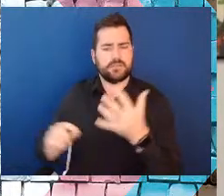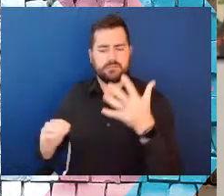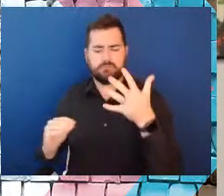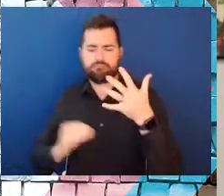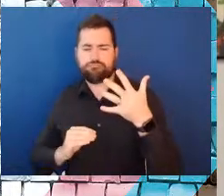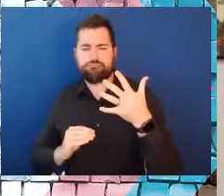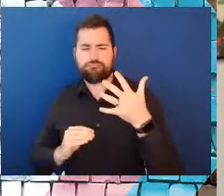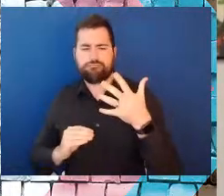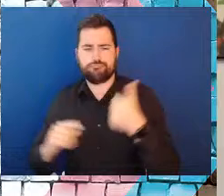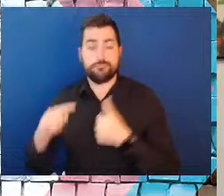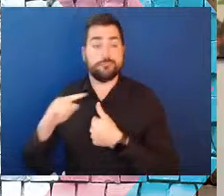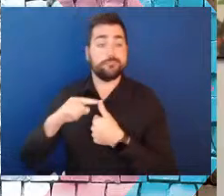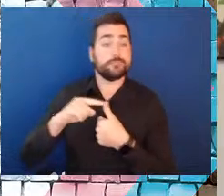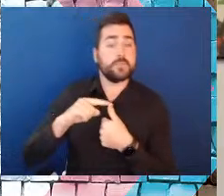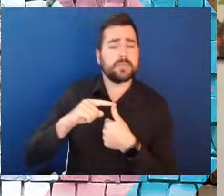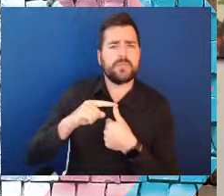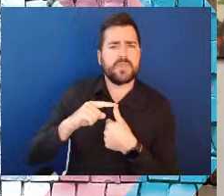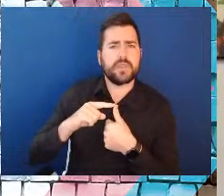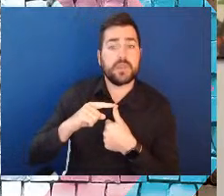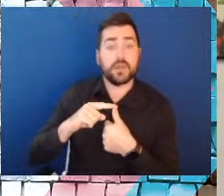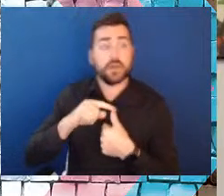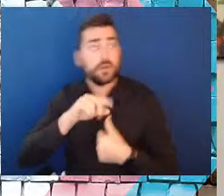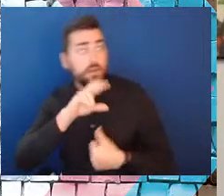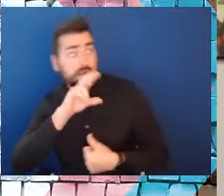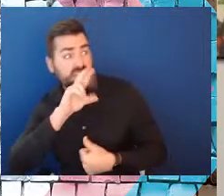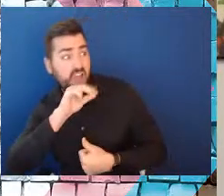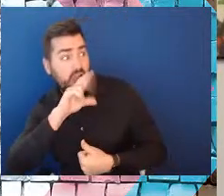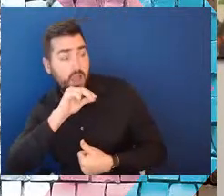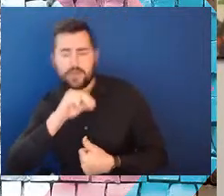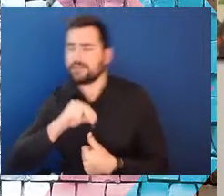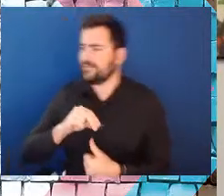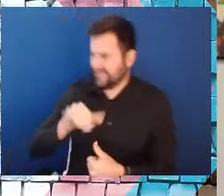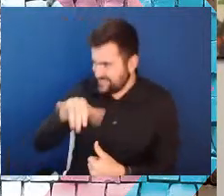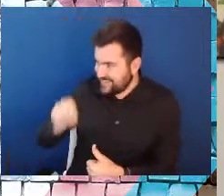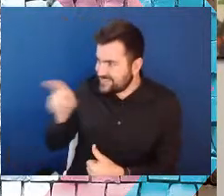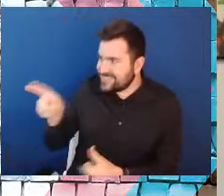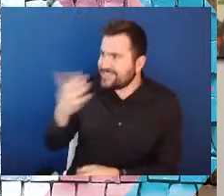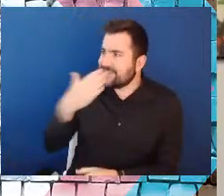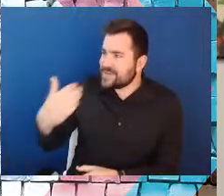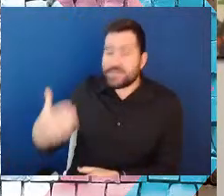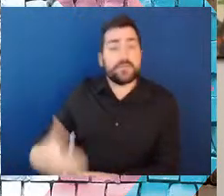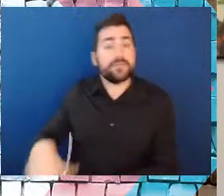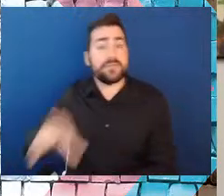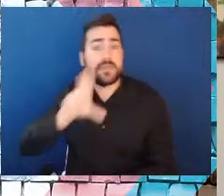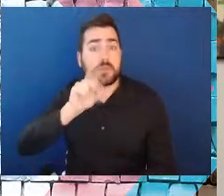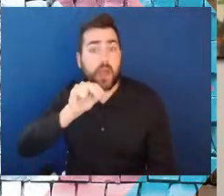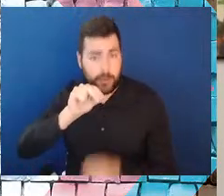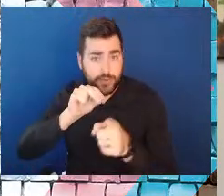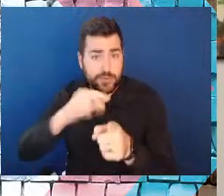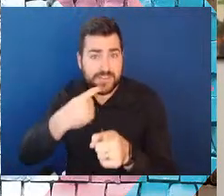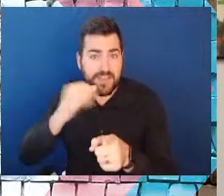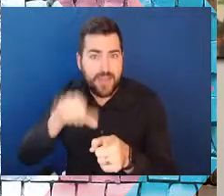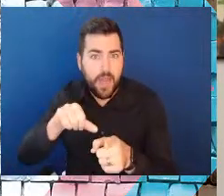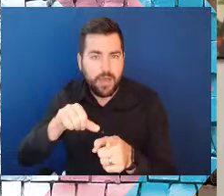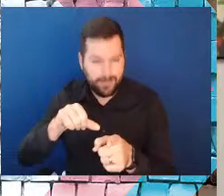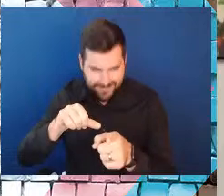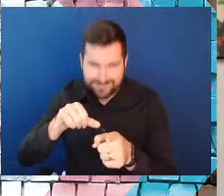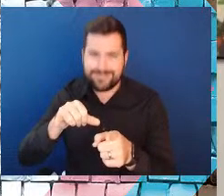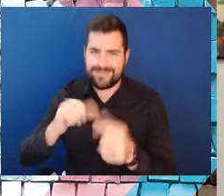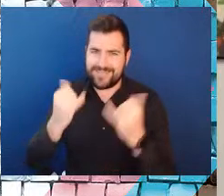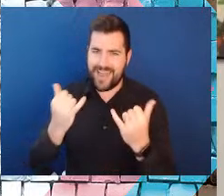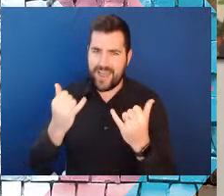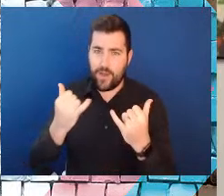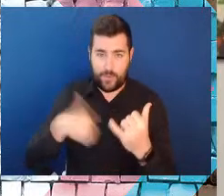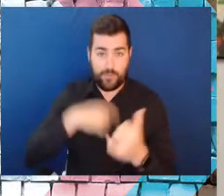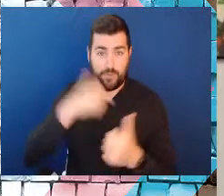What else might there have been? Duck! A duck! Yes, thank you! I'm sure you call that at home too, so here we go! Let's remember those ducks